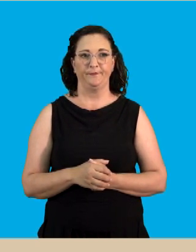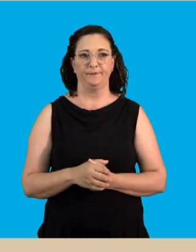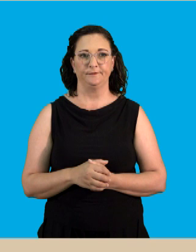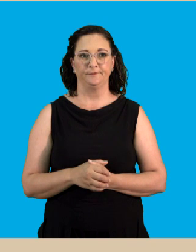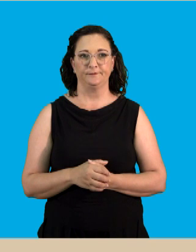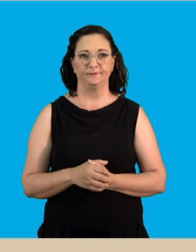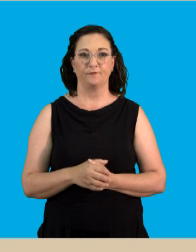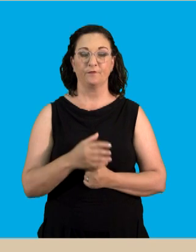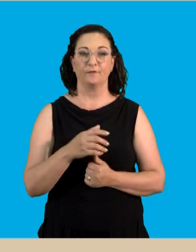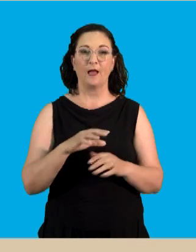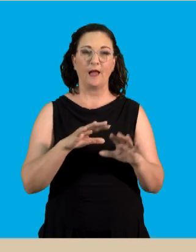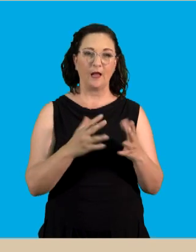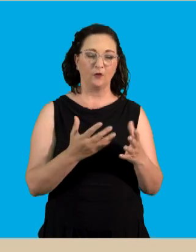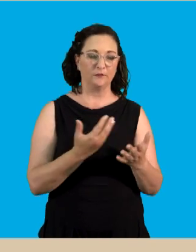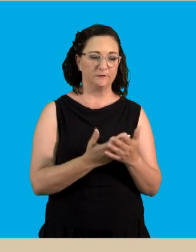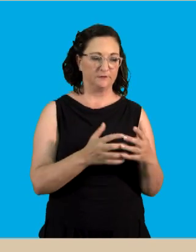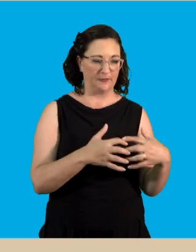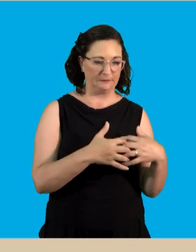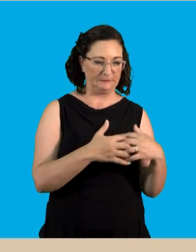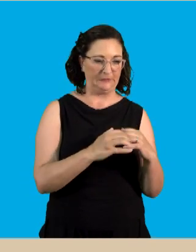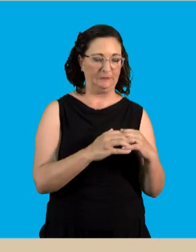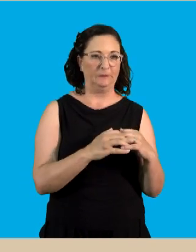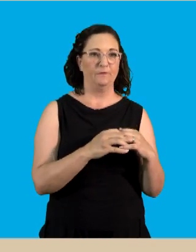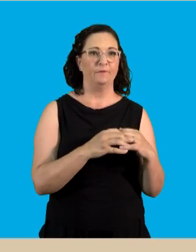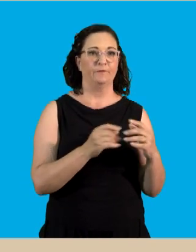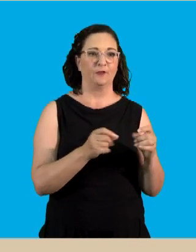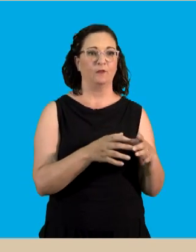galaxies to form